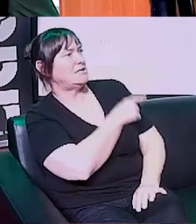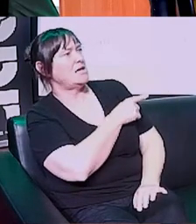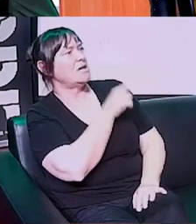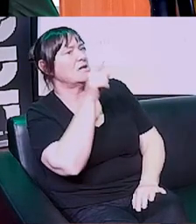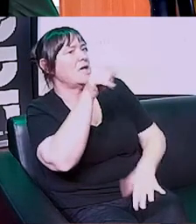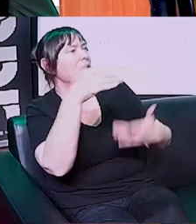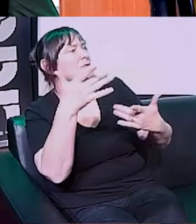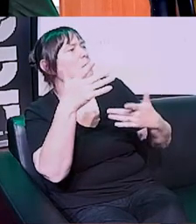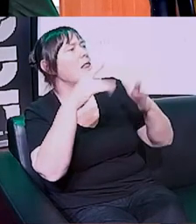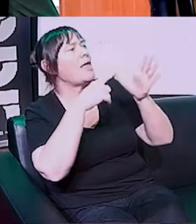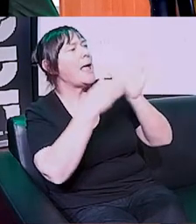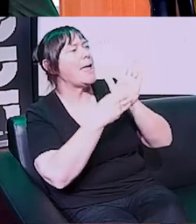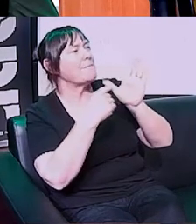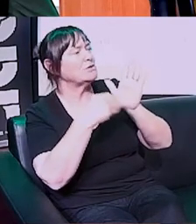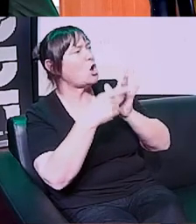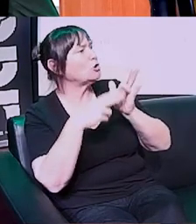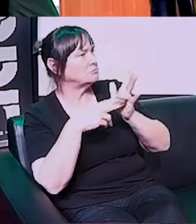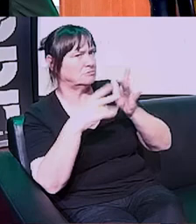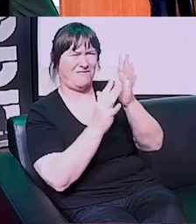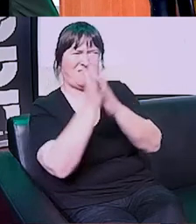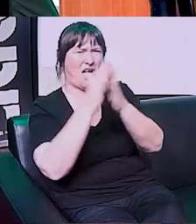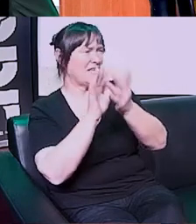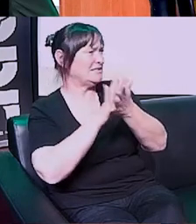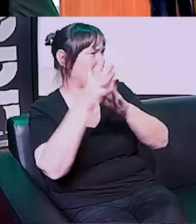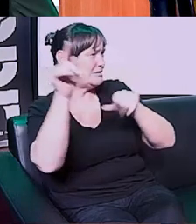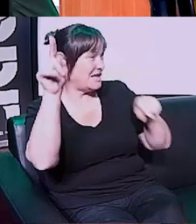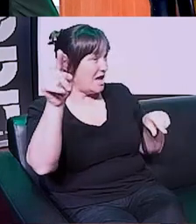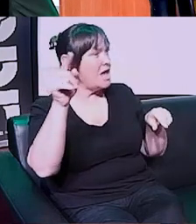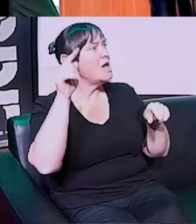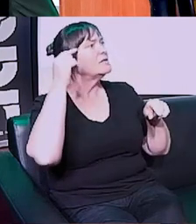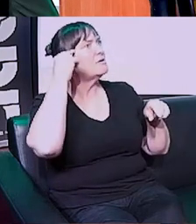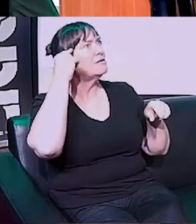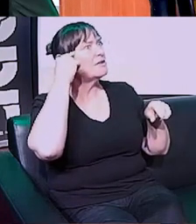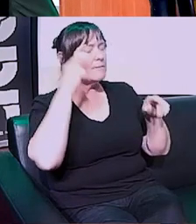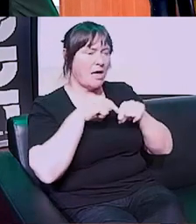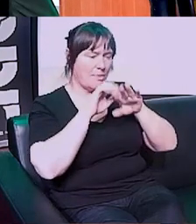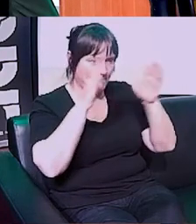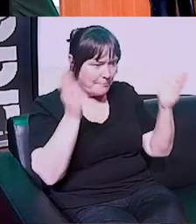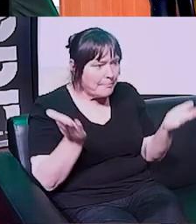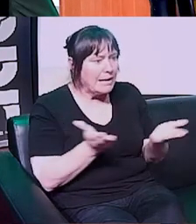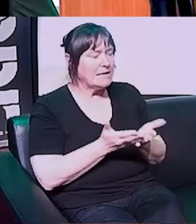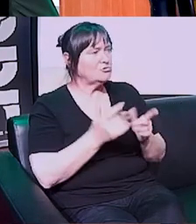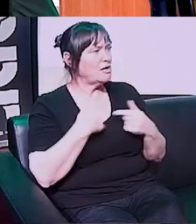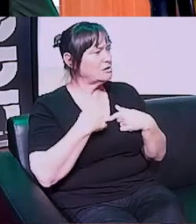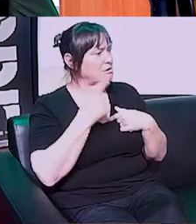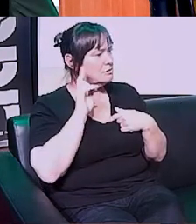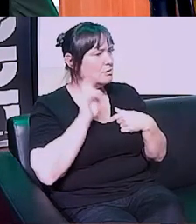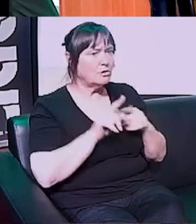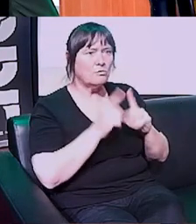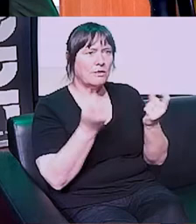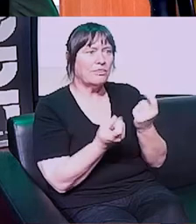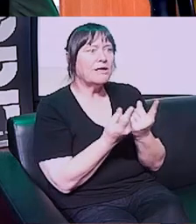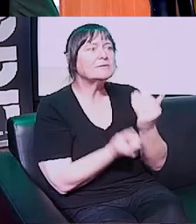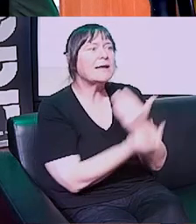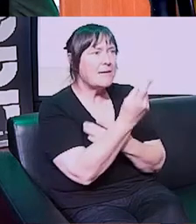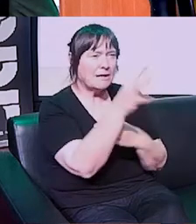the thing is, in order to actually move forward and to think ahead, we've actually got to get that sweet spot and try to target all the different things that are coming down